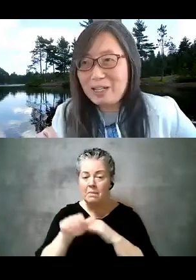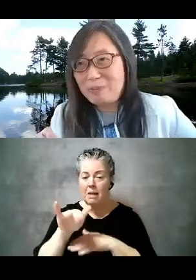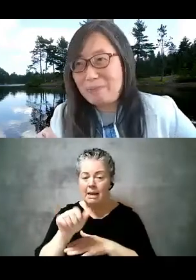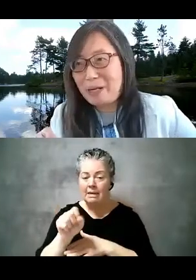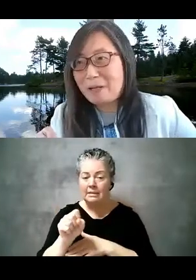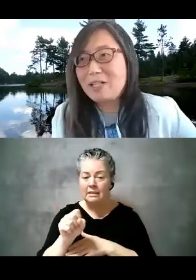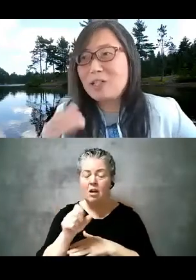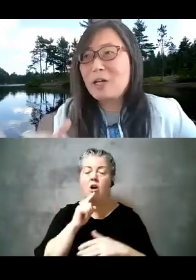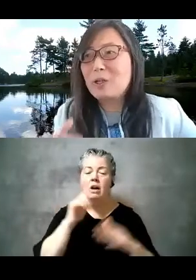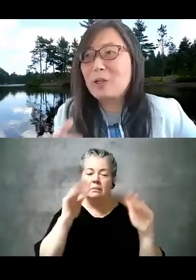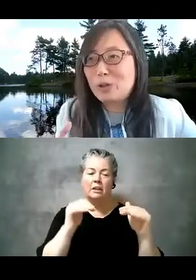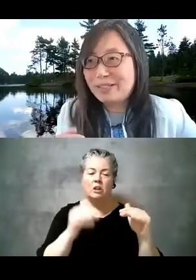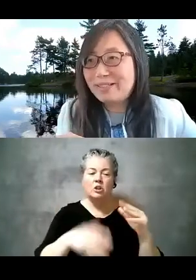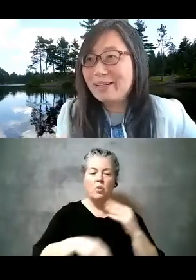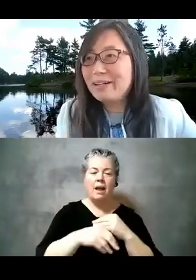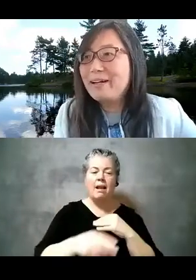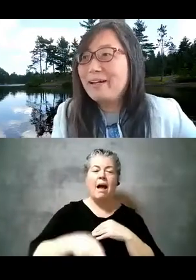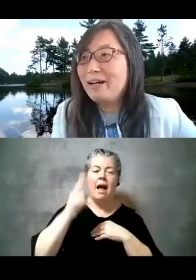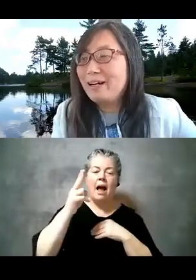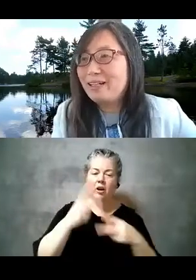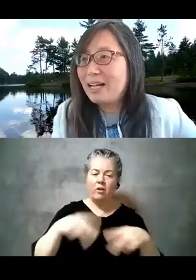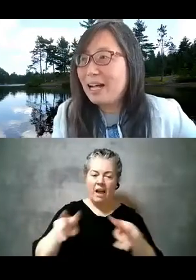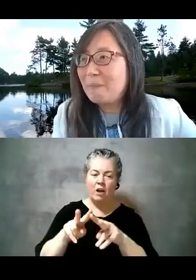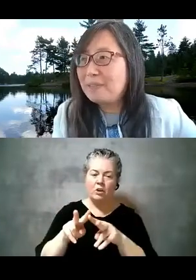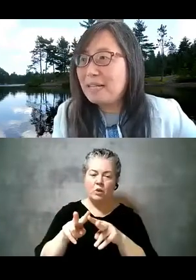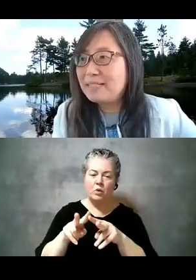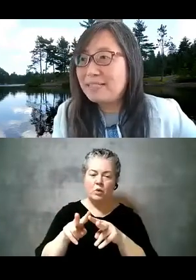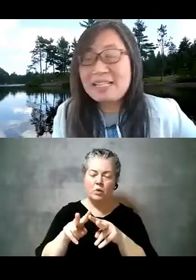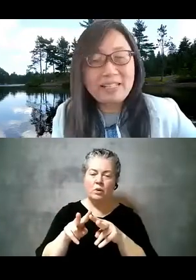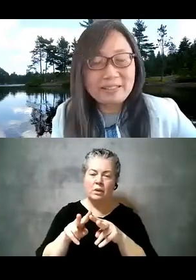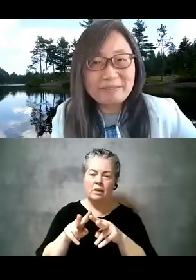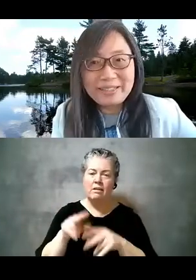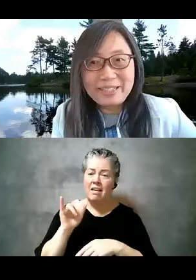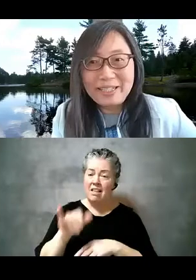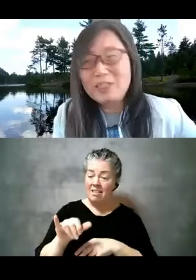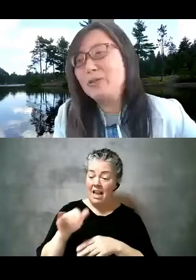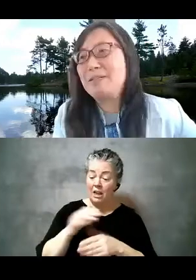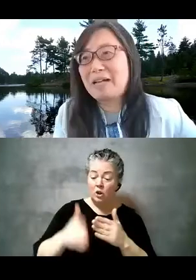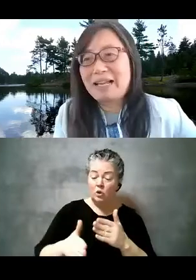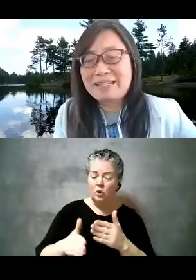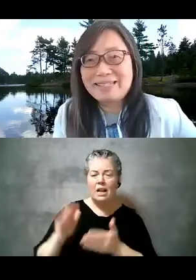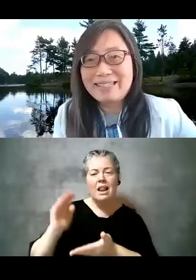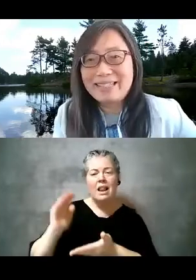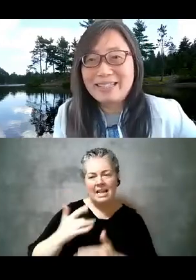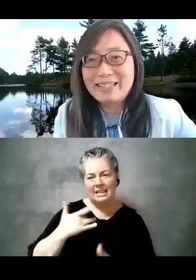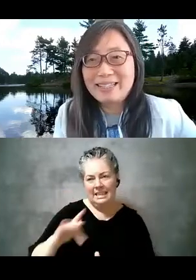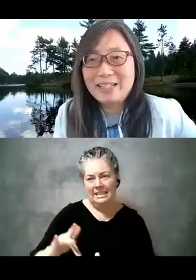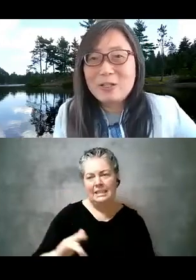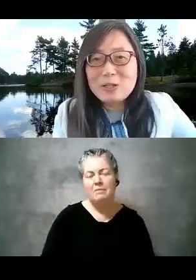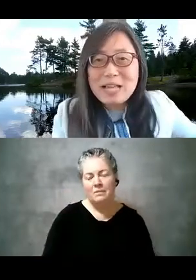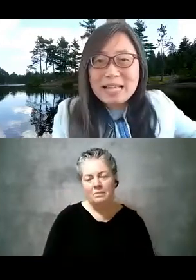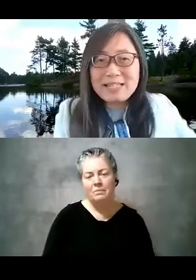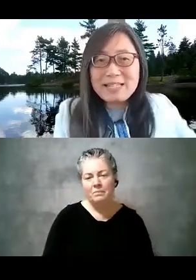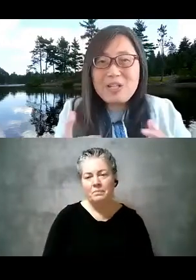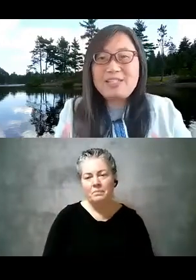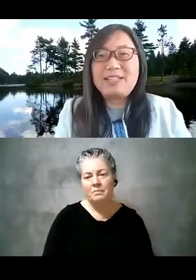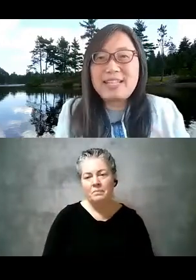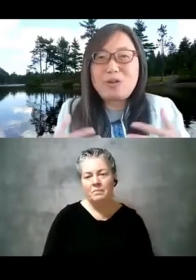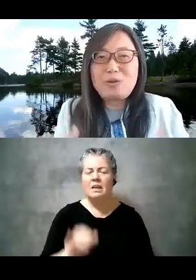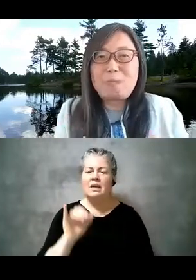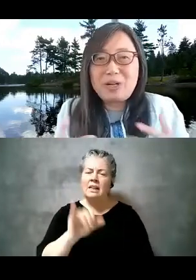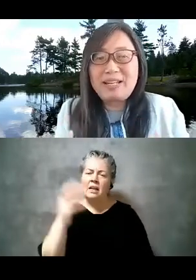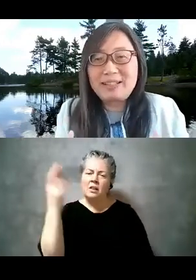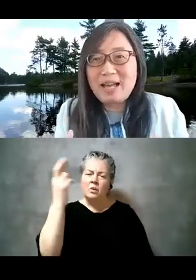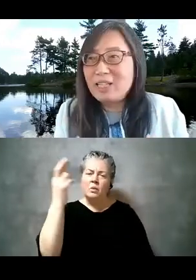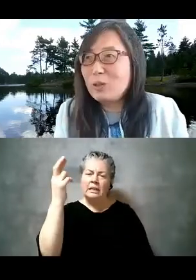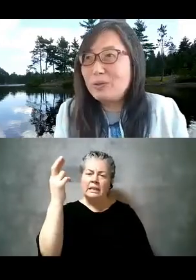higher value because such conclusions are less sensitive to hidden bias. So that's the reasoning that you